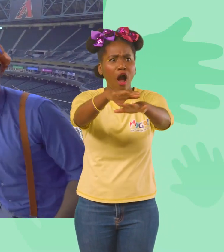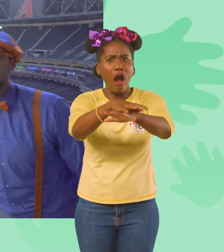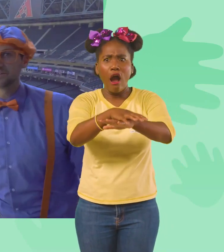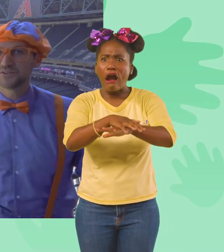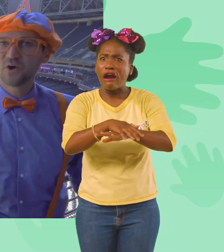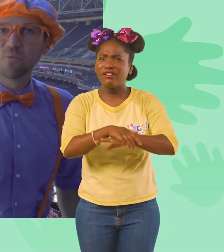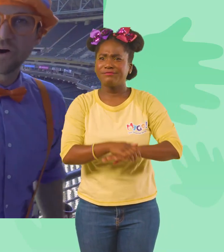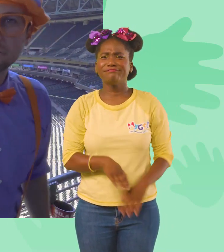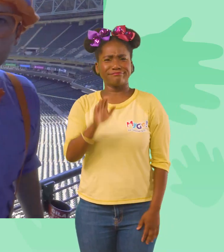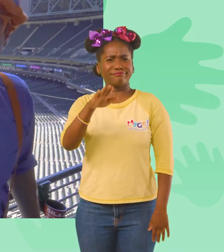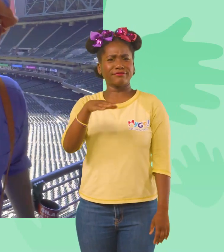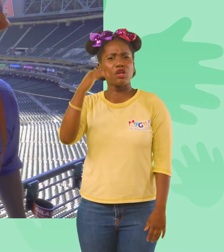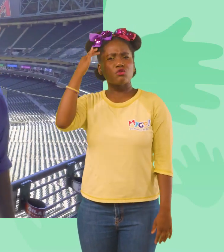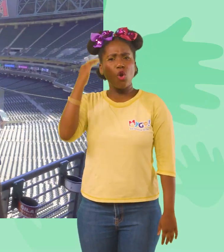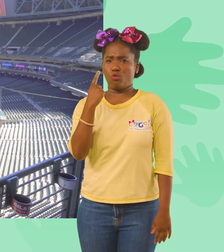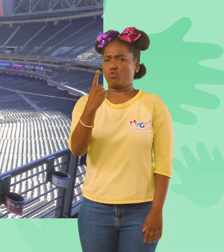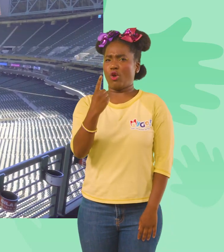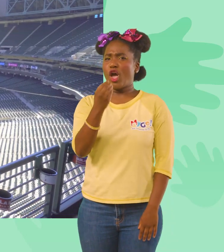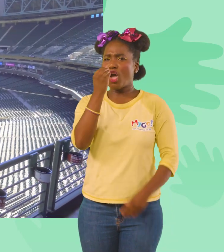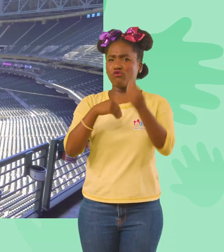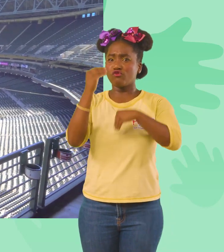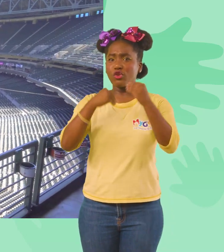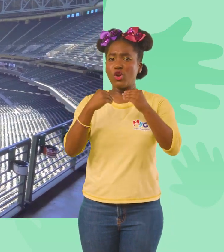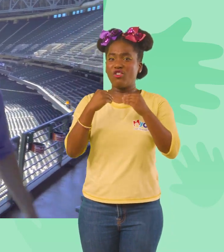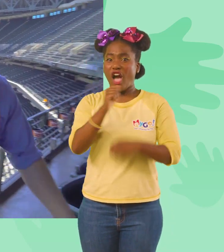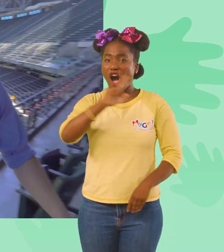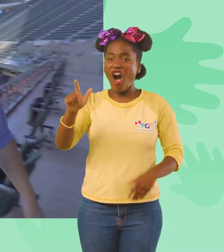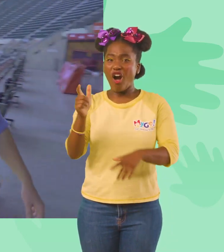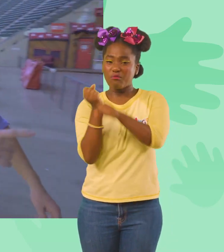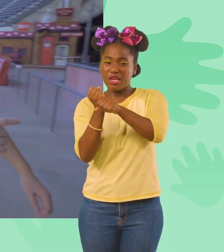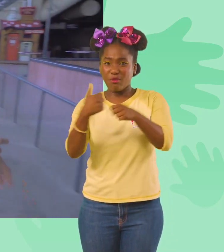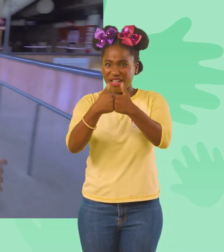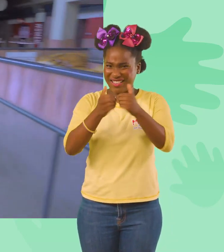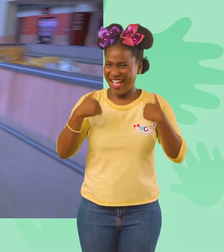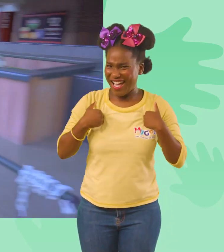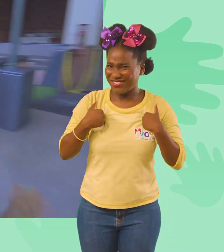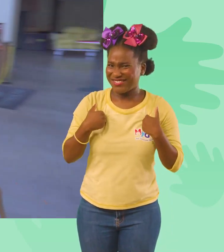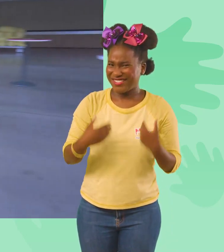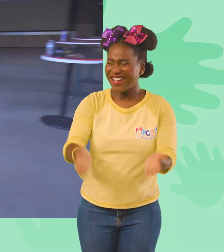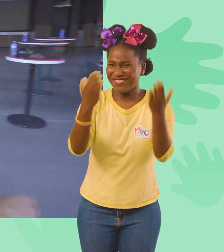Hey, do you know one food that every baseball game has? I'll show you.